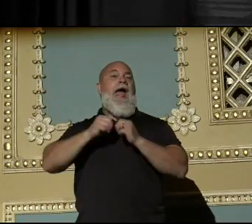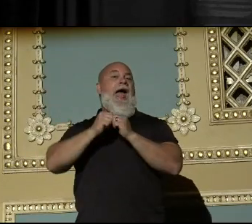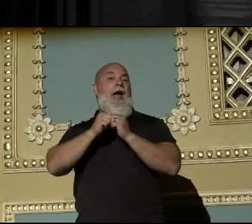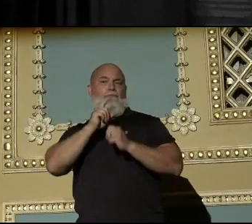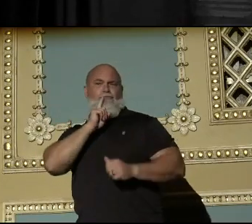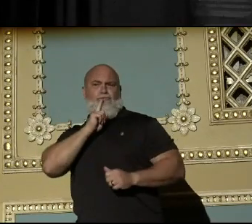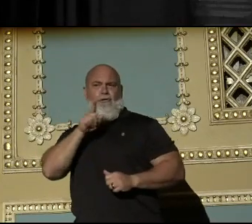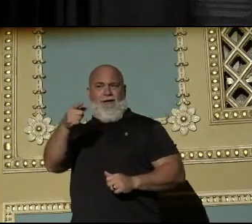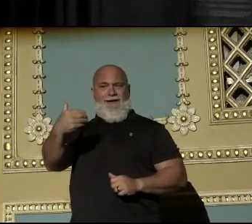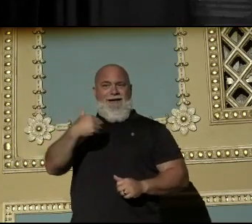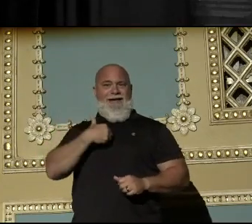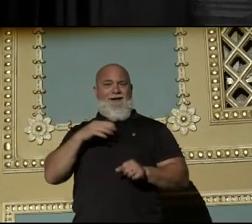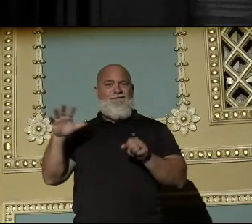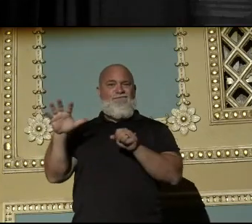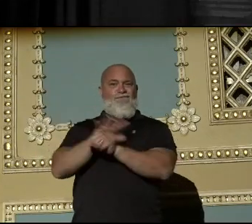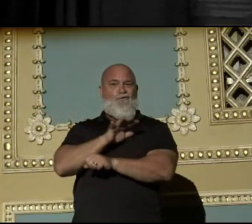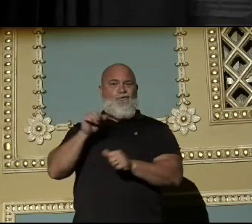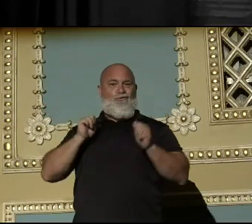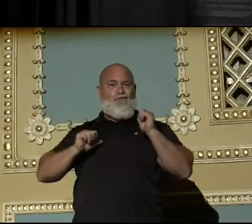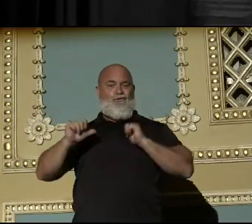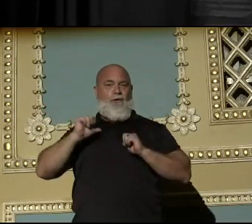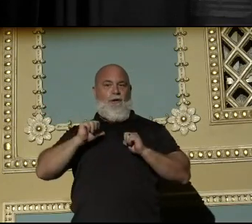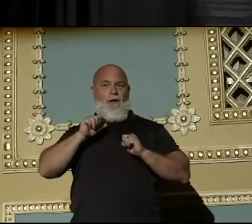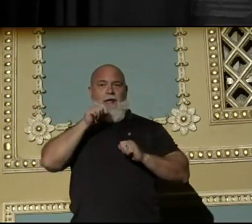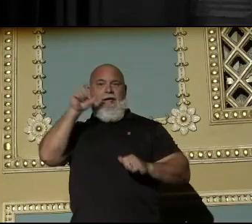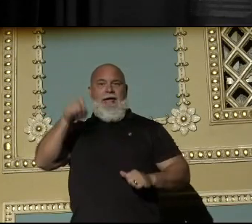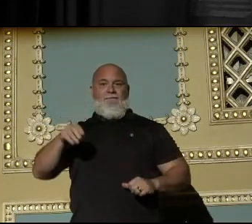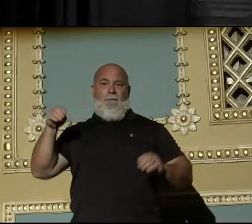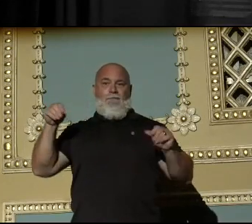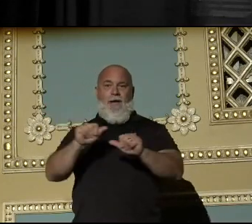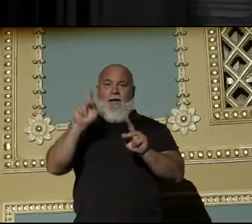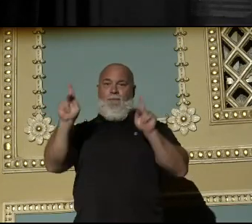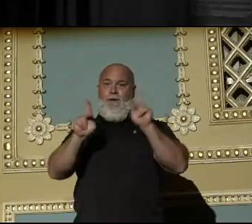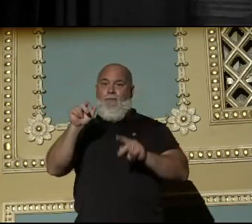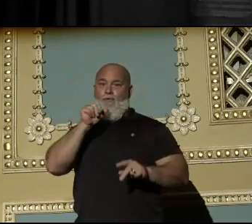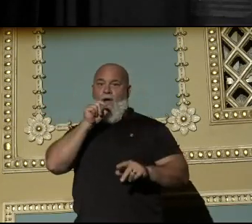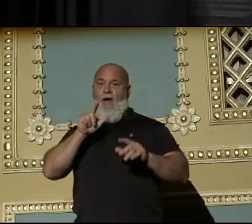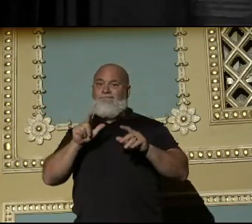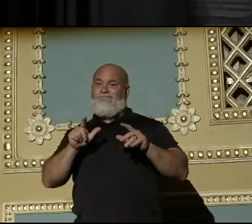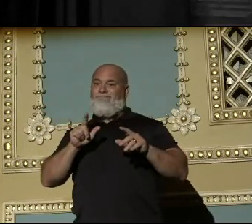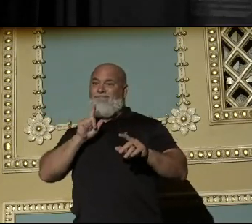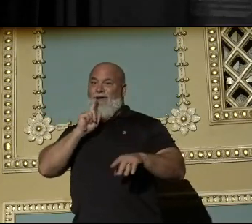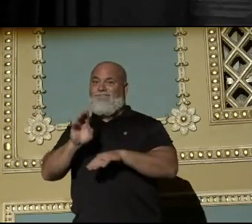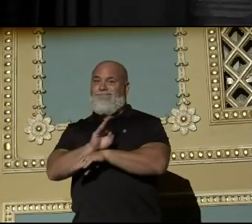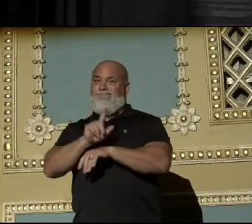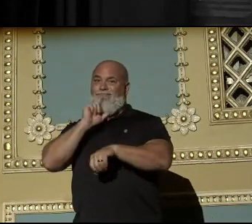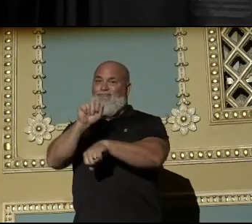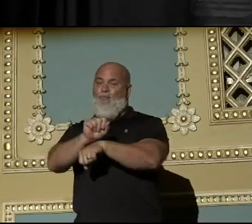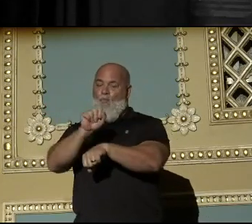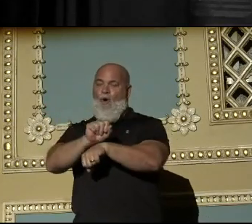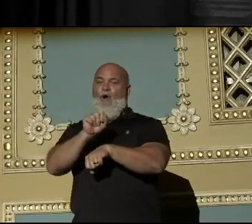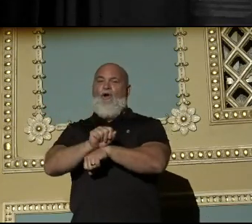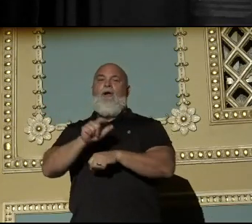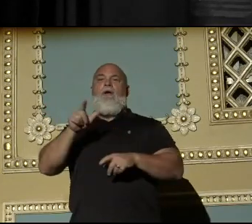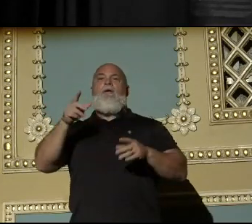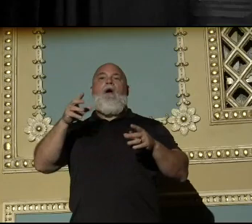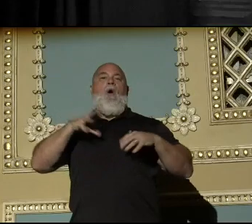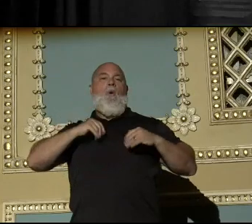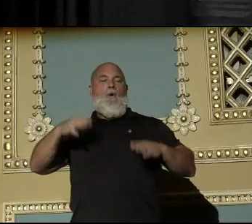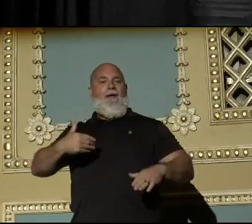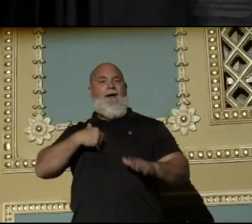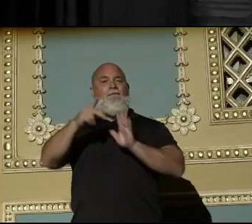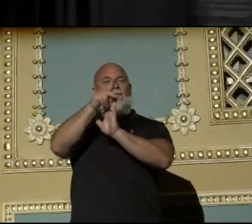had a full show, but didn't have to pay people who didn't actually perform, producers and owners had a policy